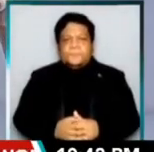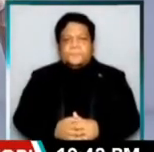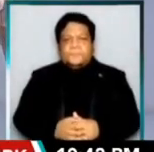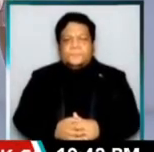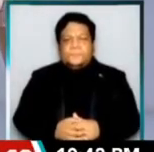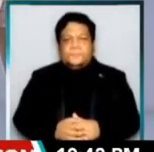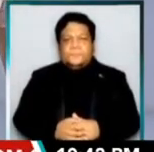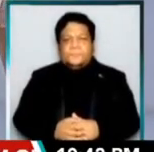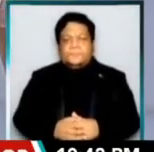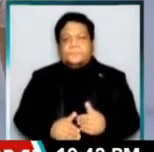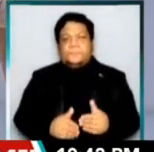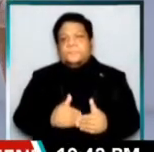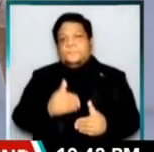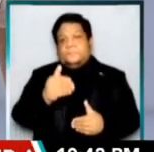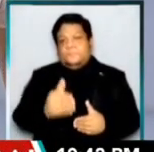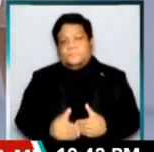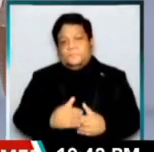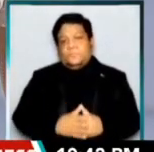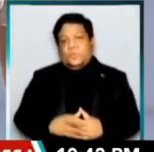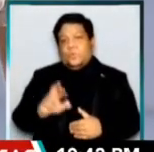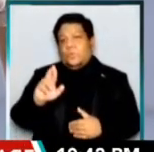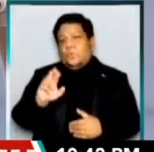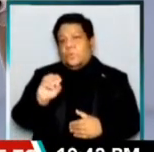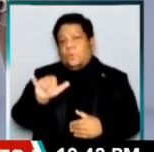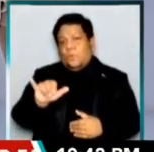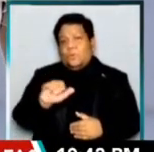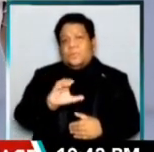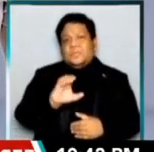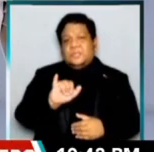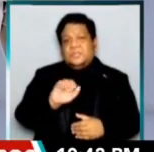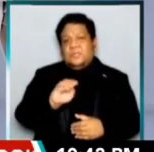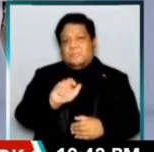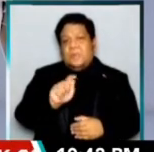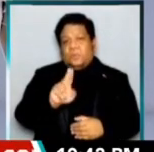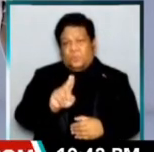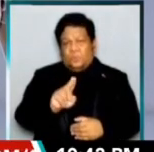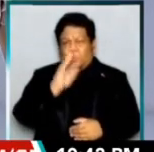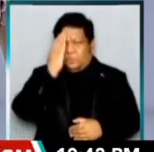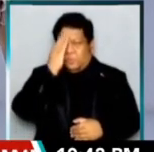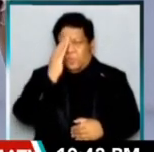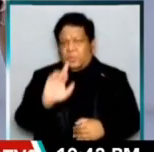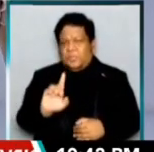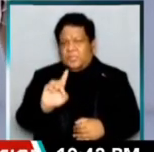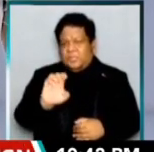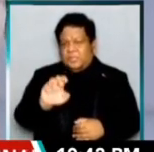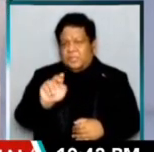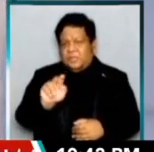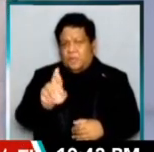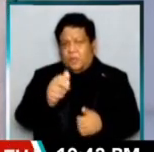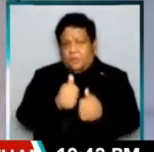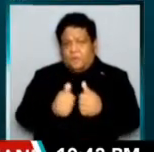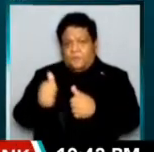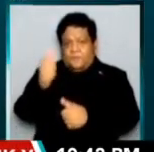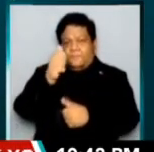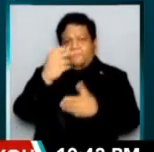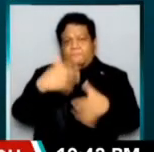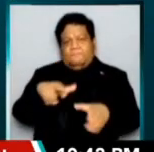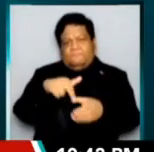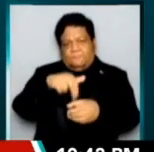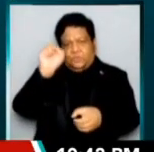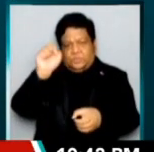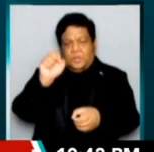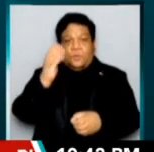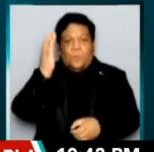Nagbitiw na si Roy Cimatu bilang kalihim ng Department of Environment and Natural Resources dahil sa health reasons. Ayon kay Acting